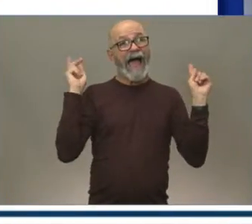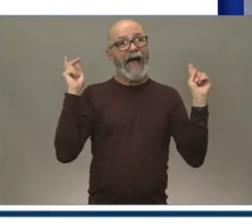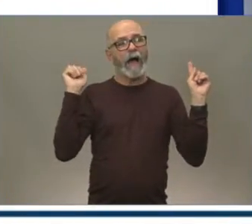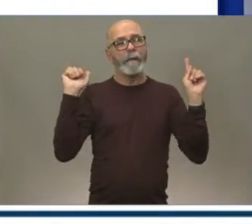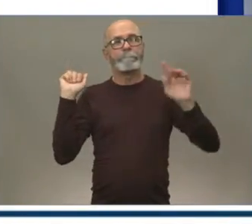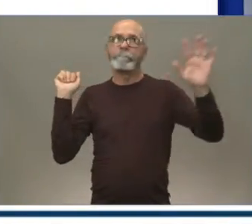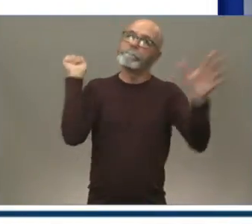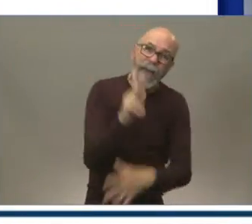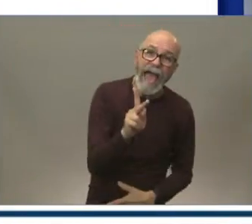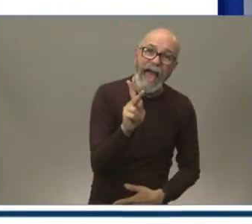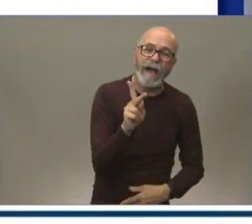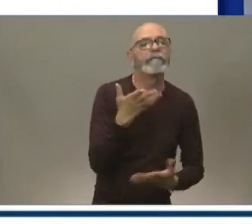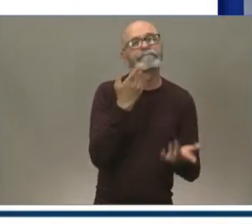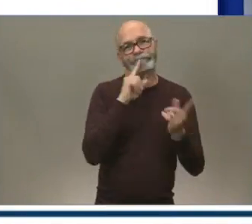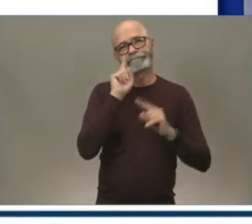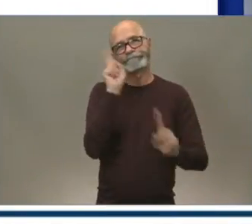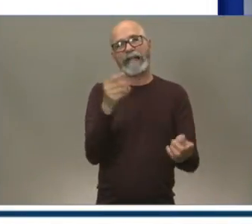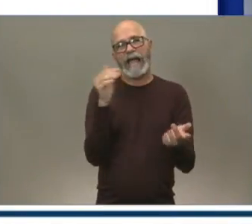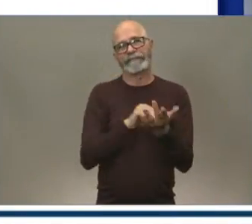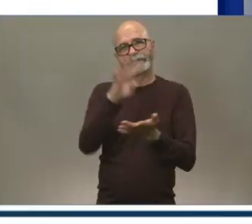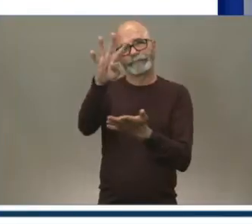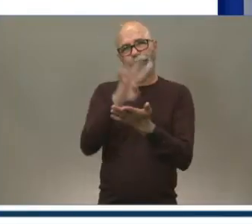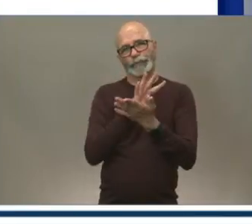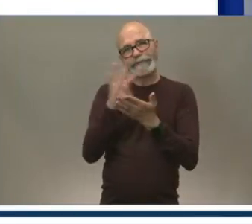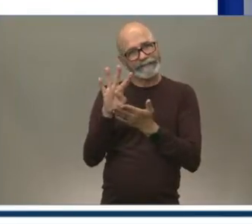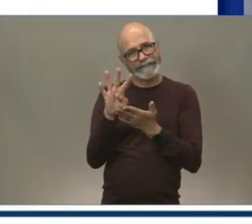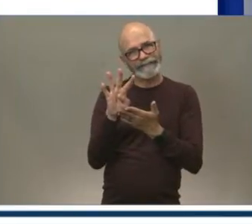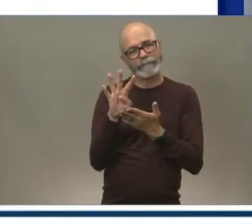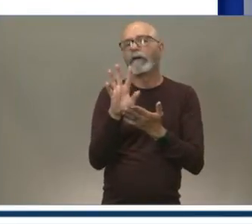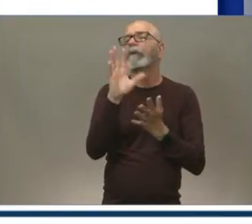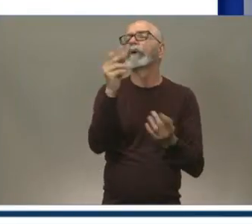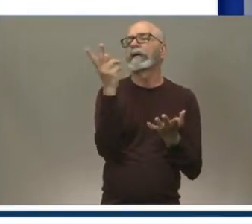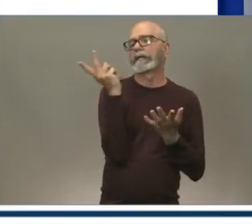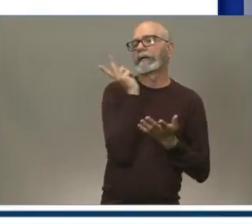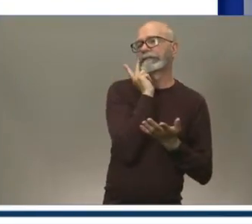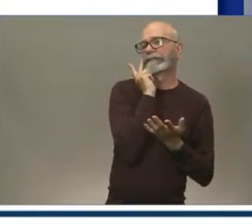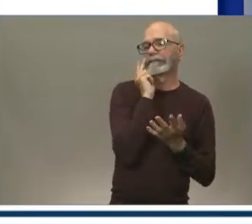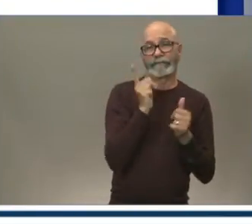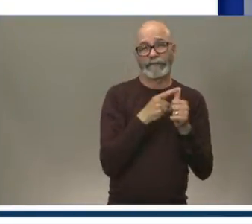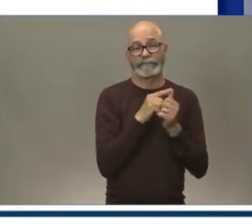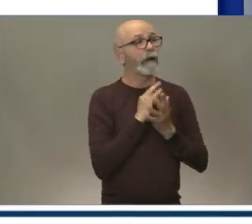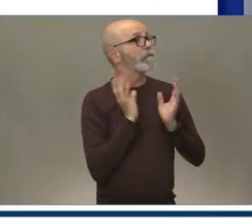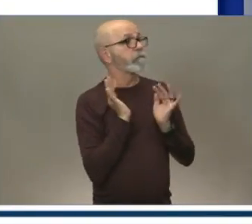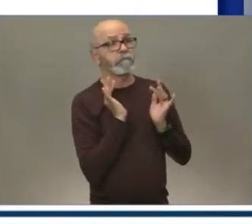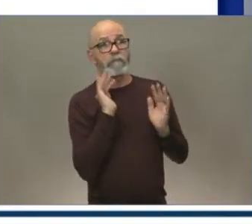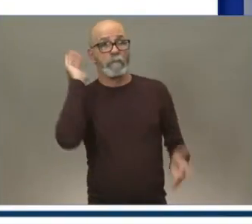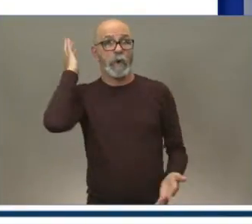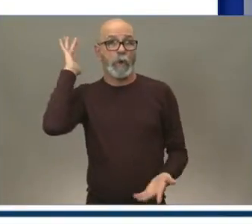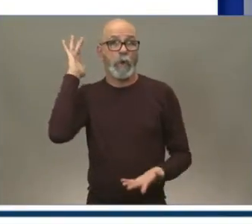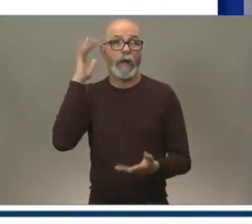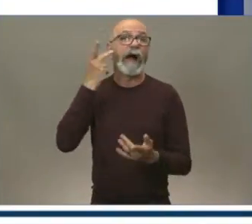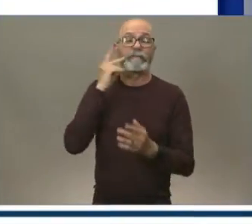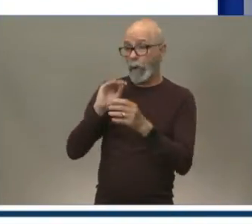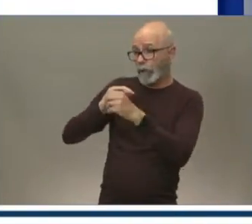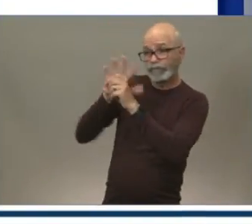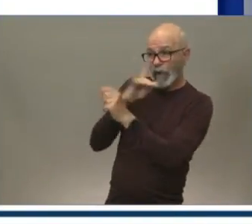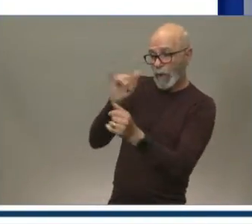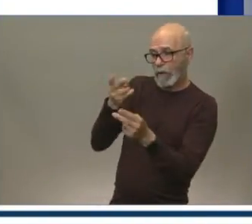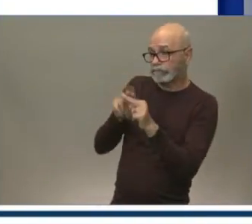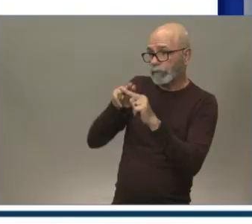will be adaptive in their application. We're constantly reviewing the epidemiological situation in the